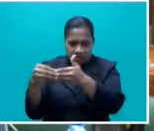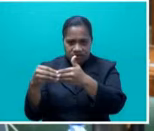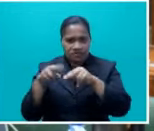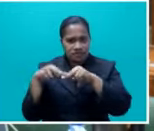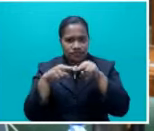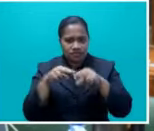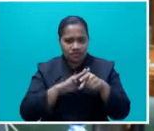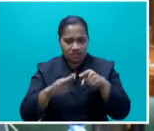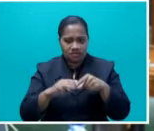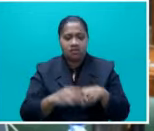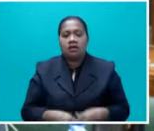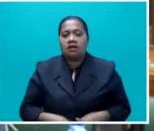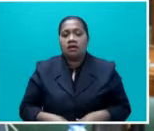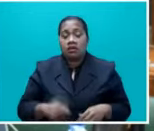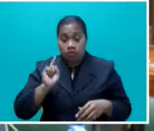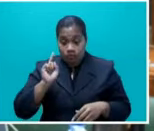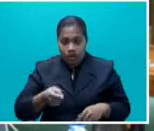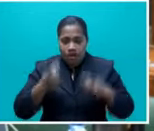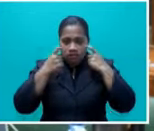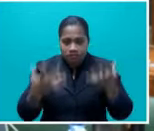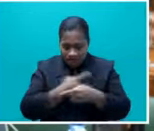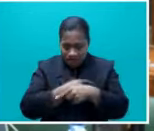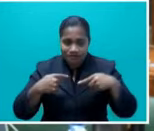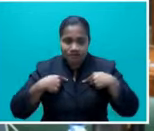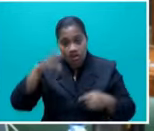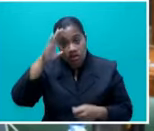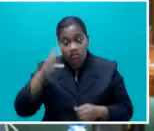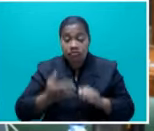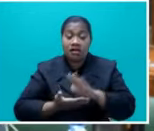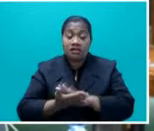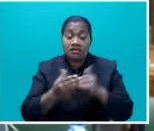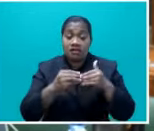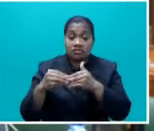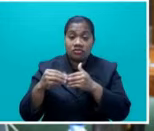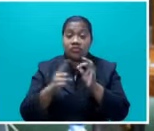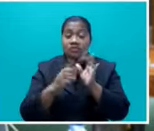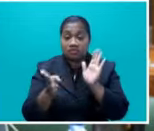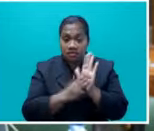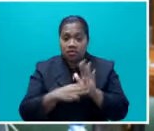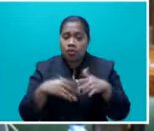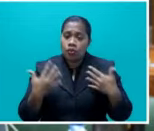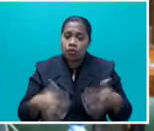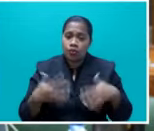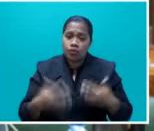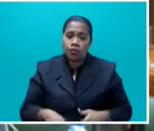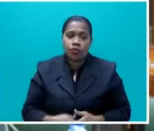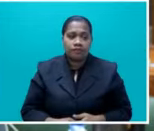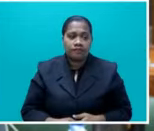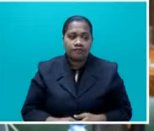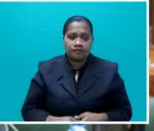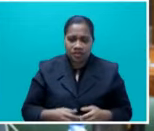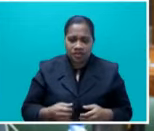demonstrates that we, as a country, under the leadership of the Prime Minister, are faring well in the pandemic that